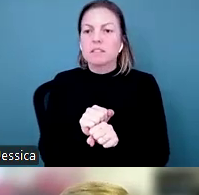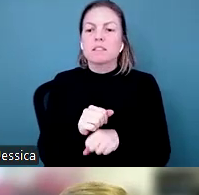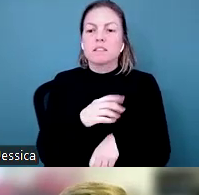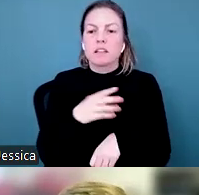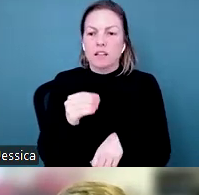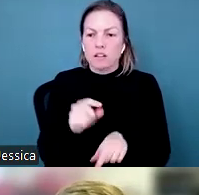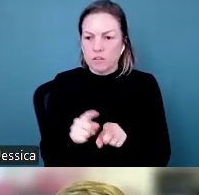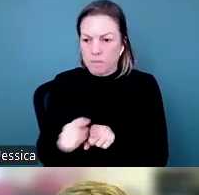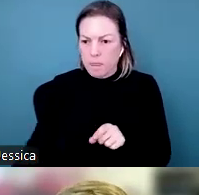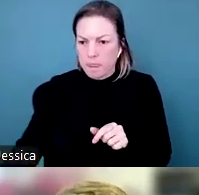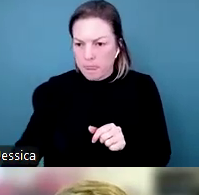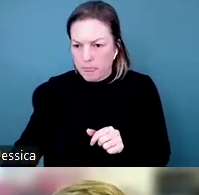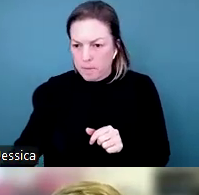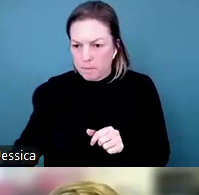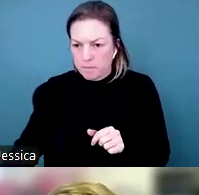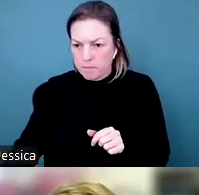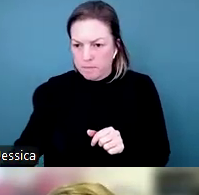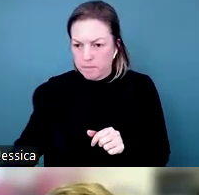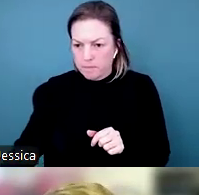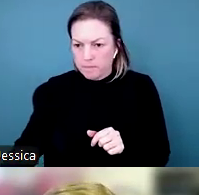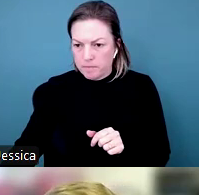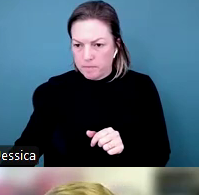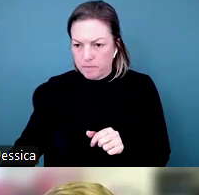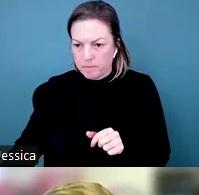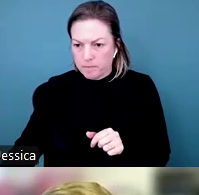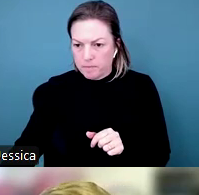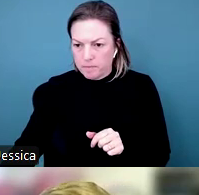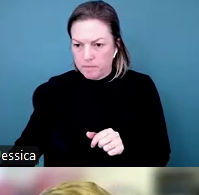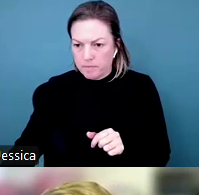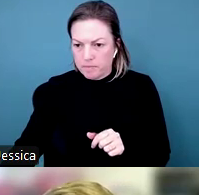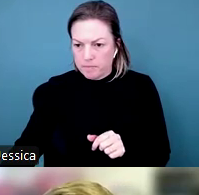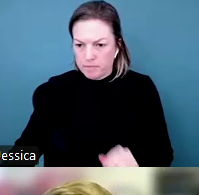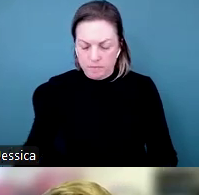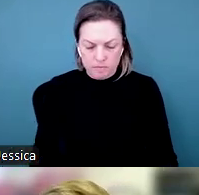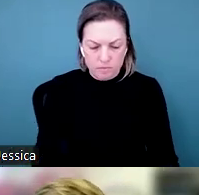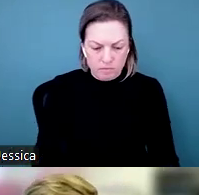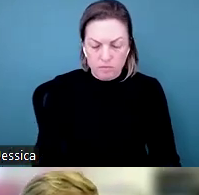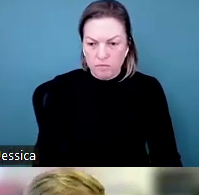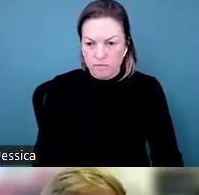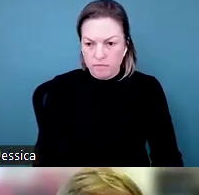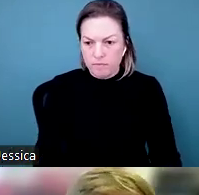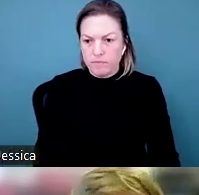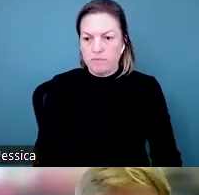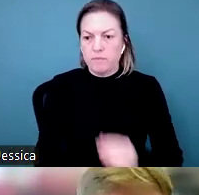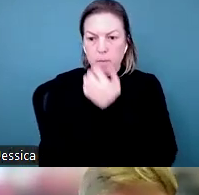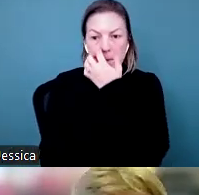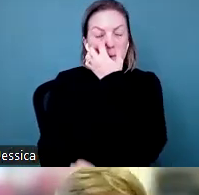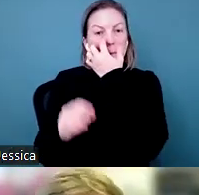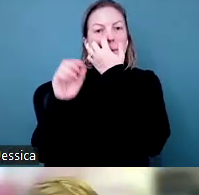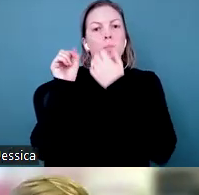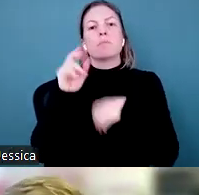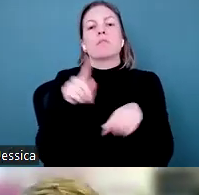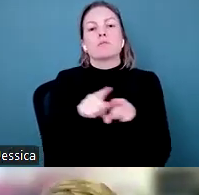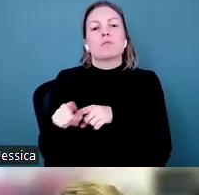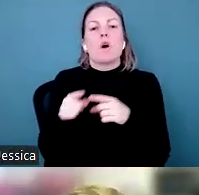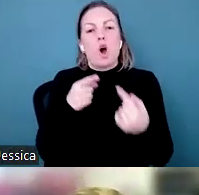course, understanding dealing with changing behavior that dementia can sometimes bring, as well as the emotions and arguments that can sometimes come